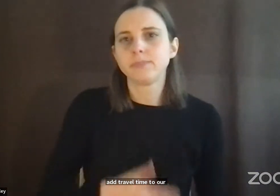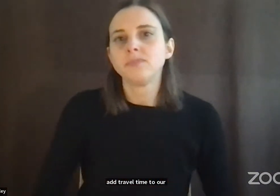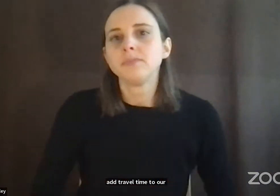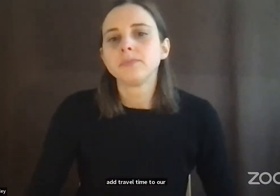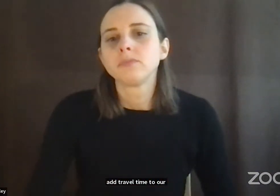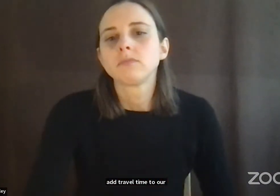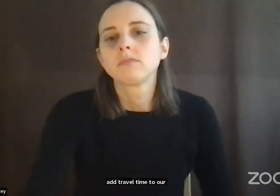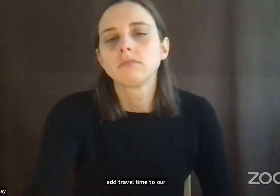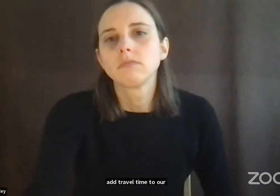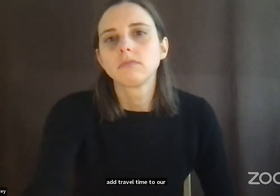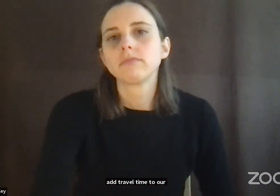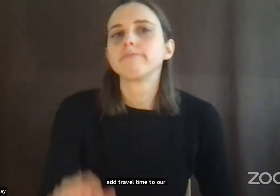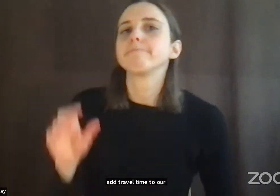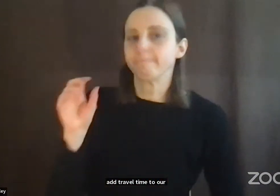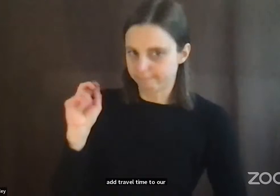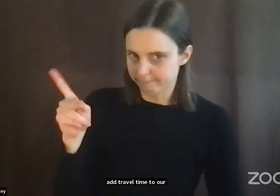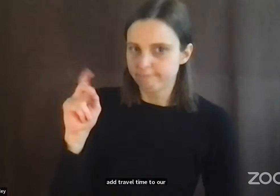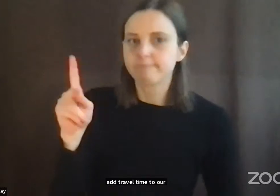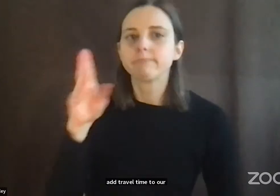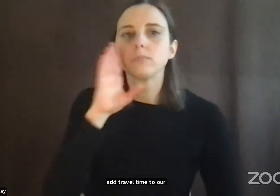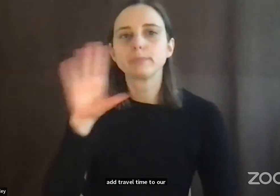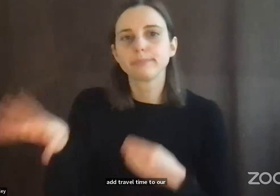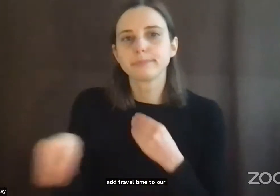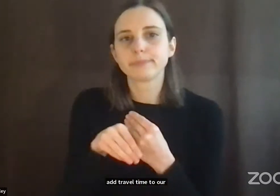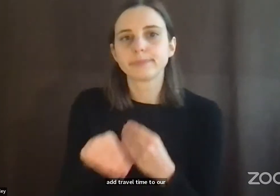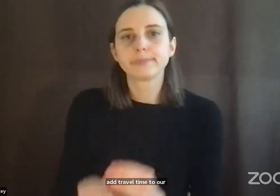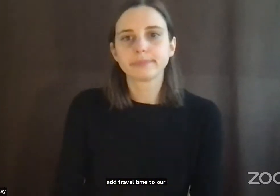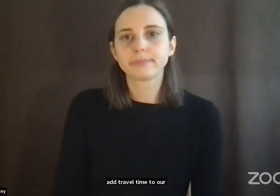Okay, noted.